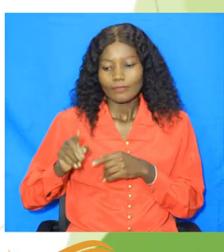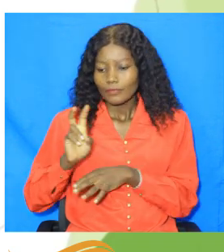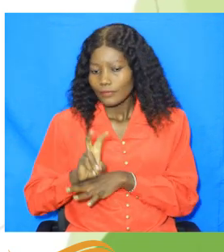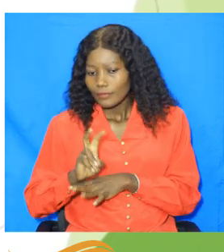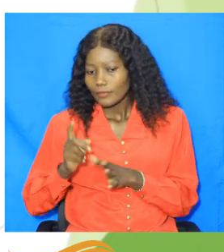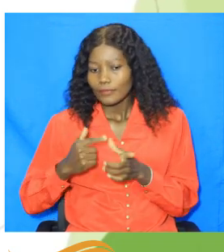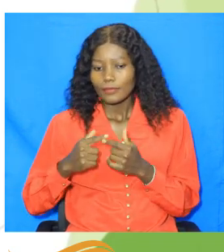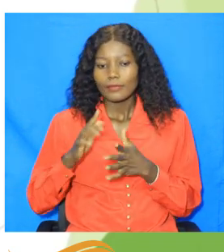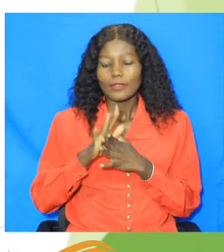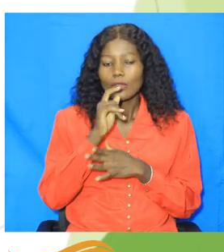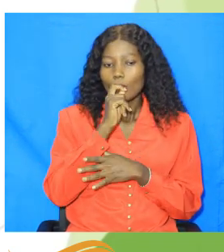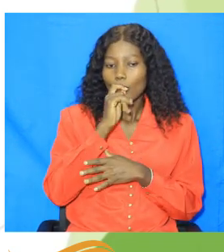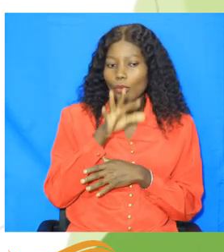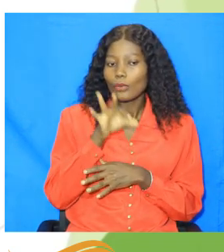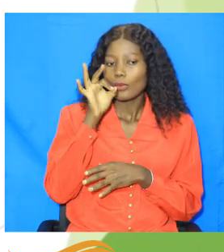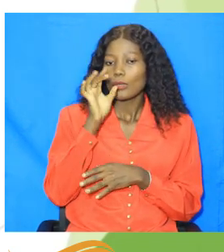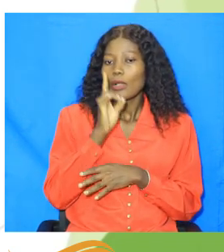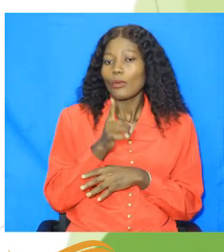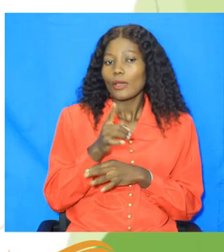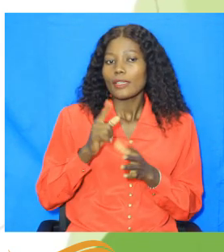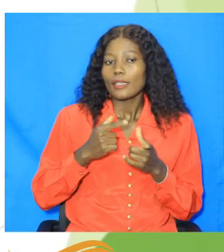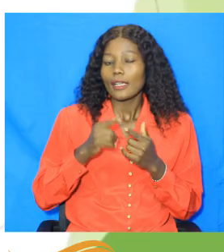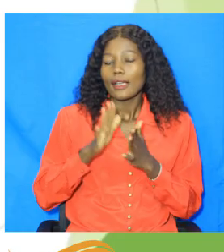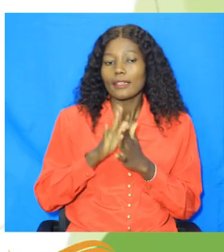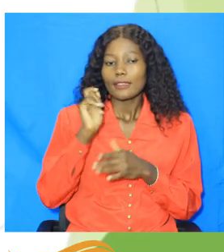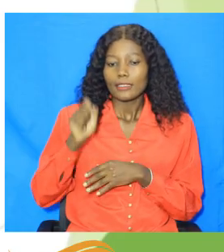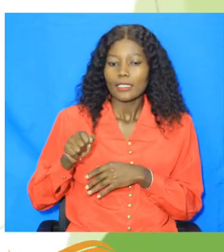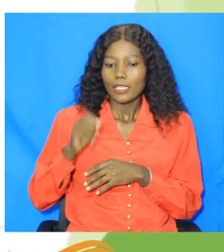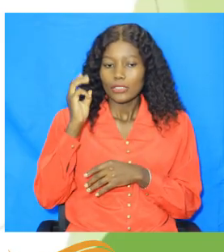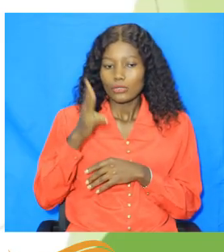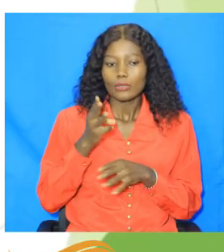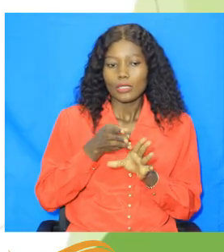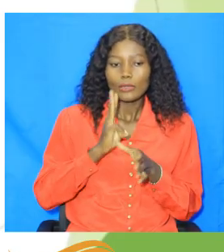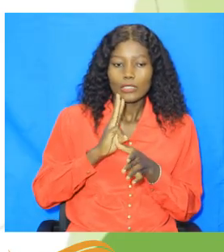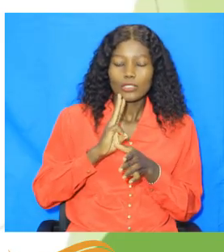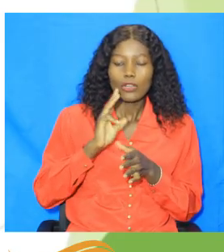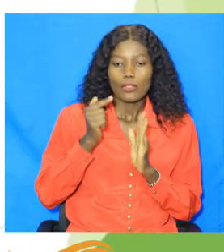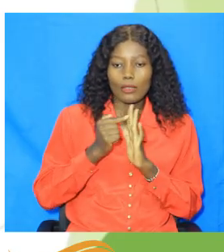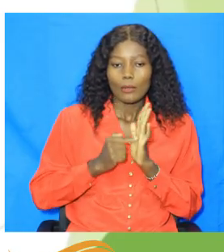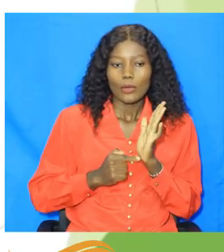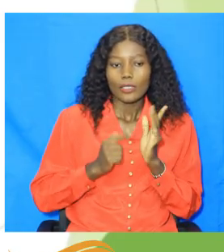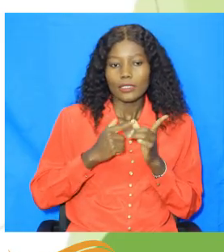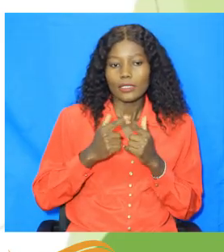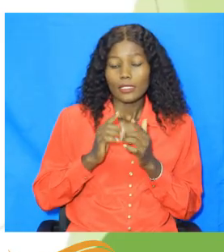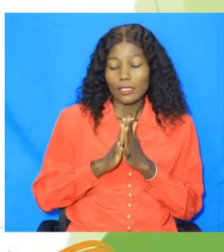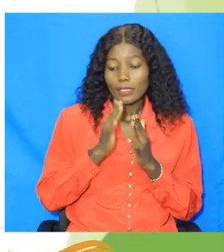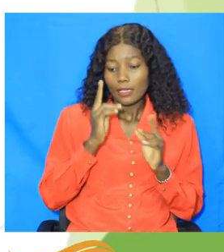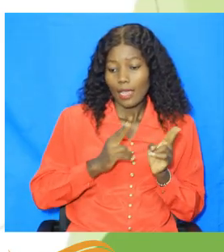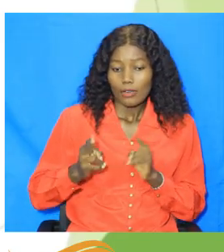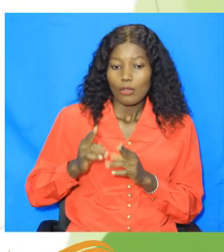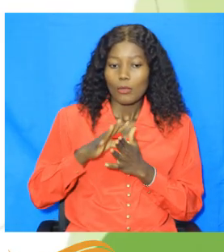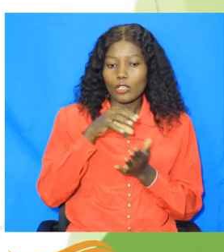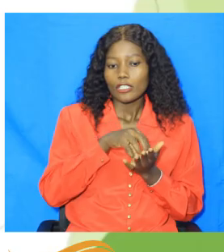comes and shows a warning, then the judges will withdraw their points and a warning will be awarded. But it's a normal situation of a good